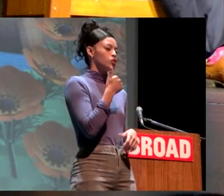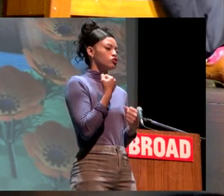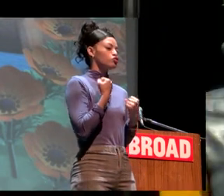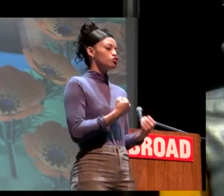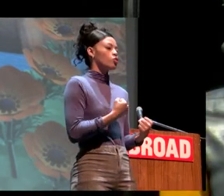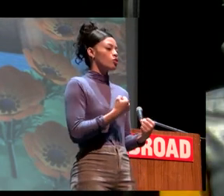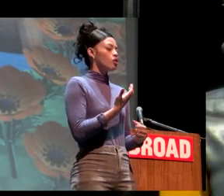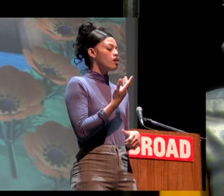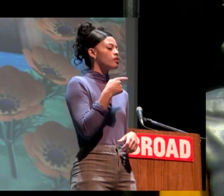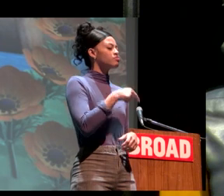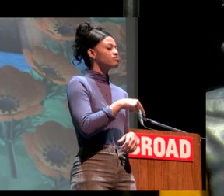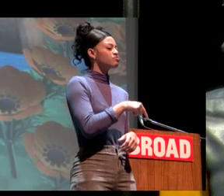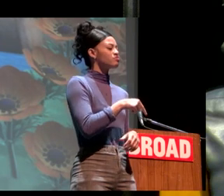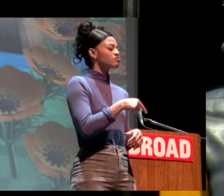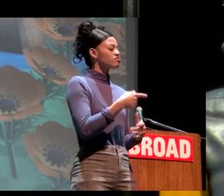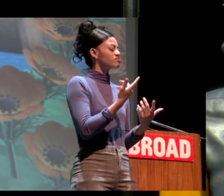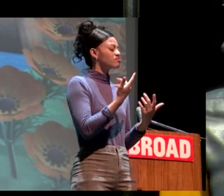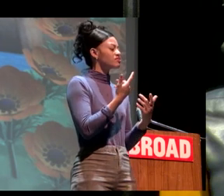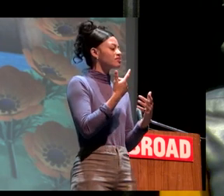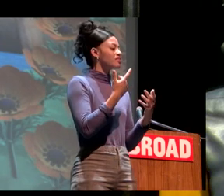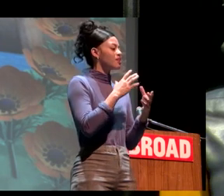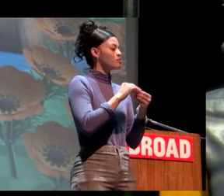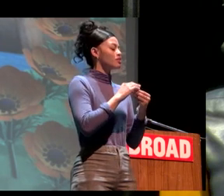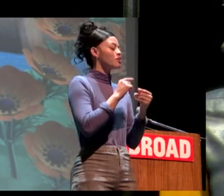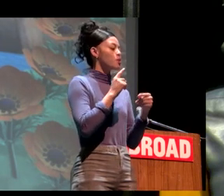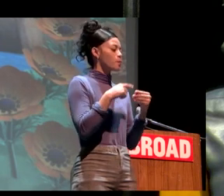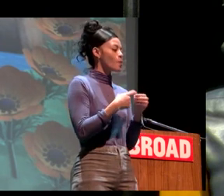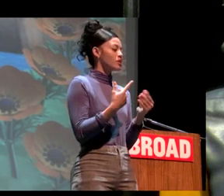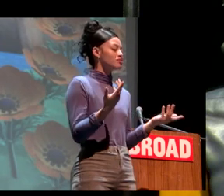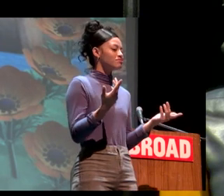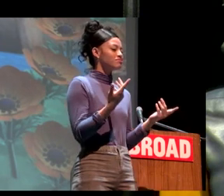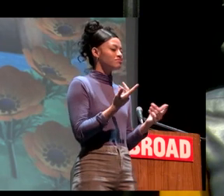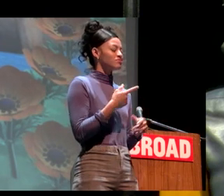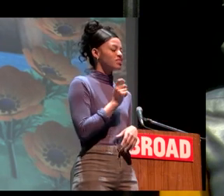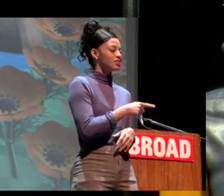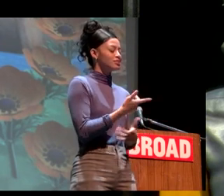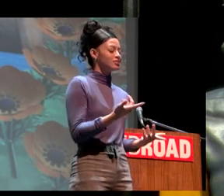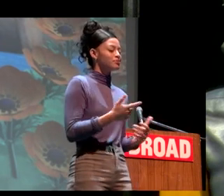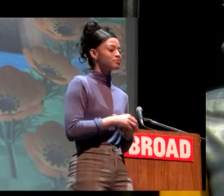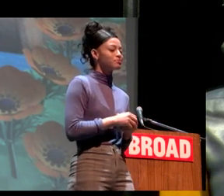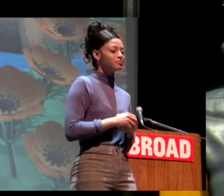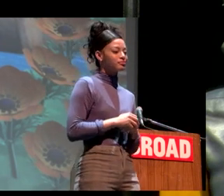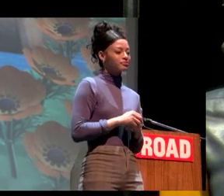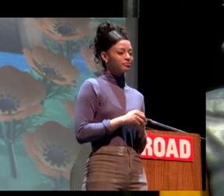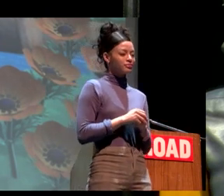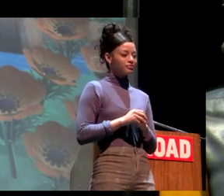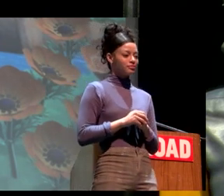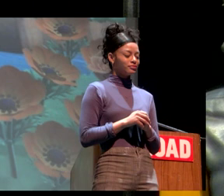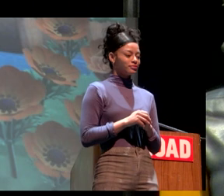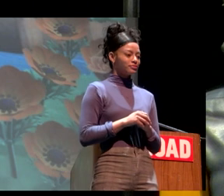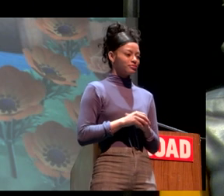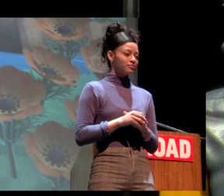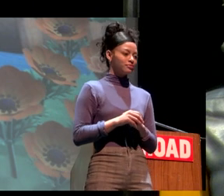about. The fact that that so much time is spent